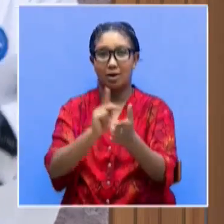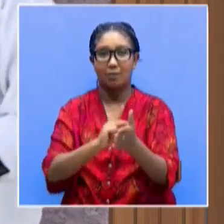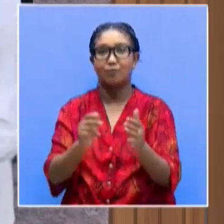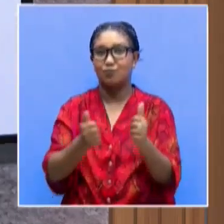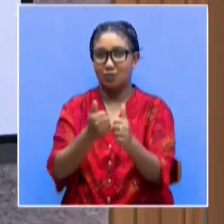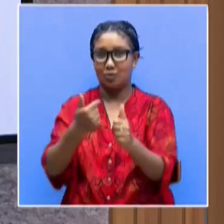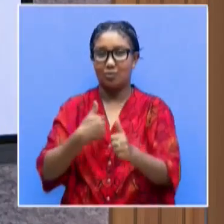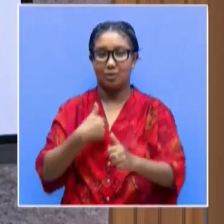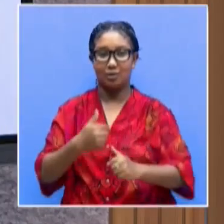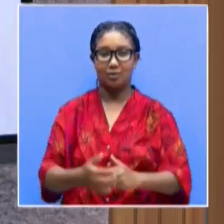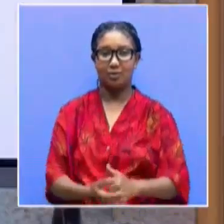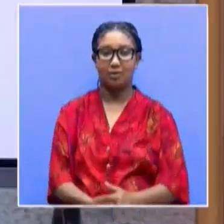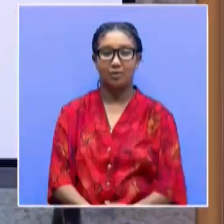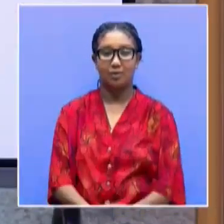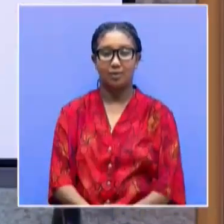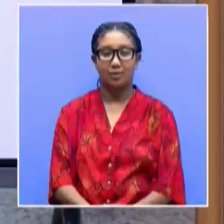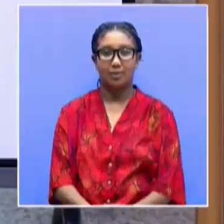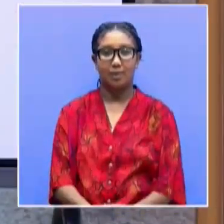Follow me this time.